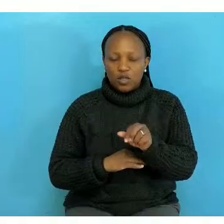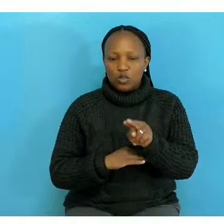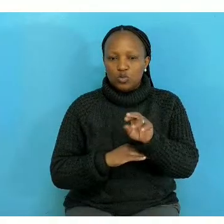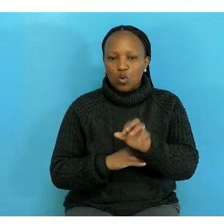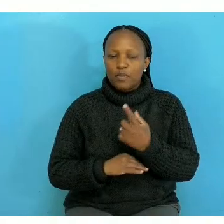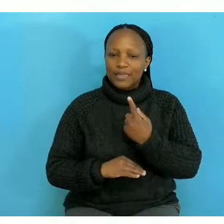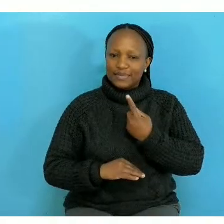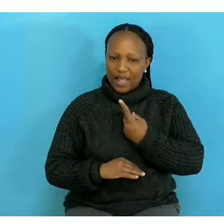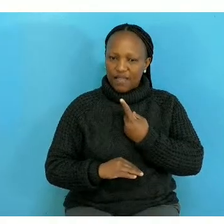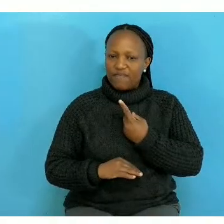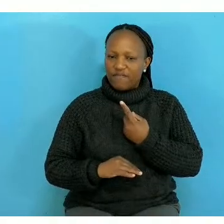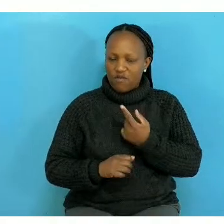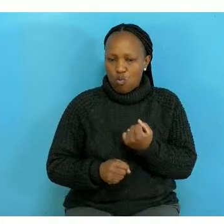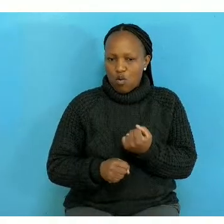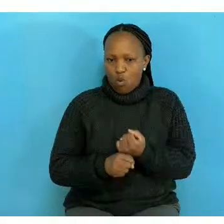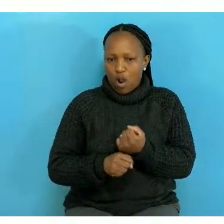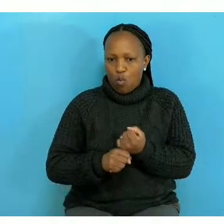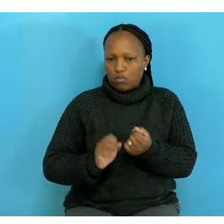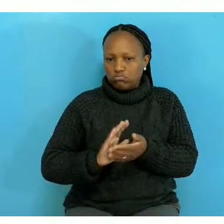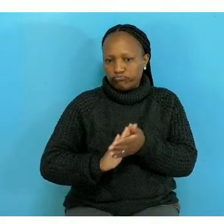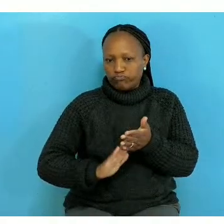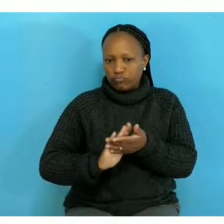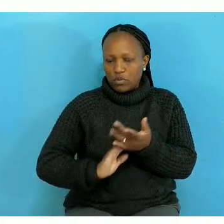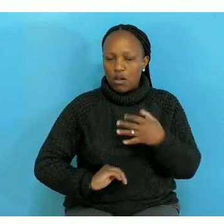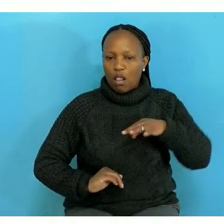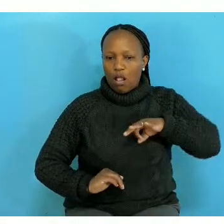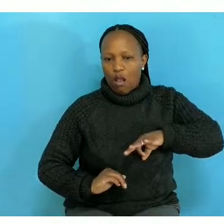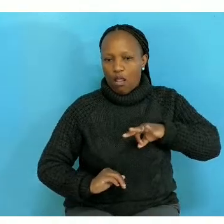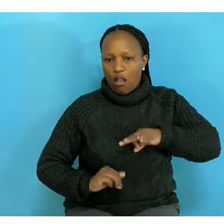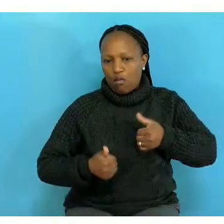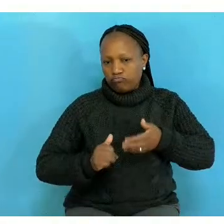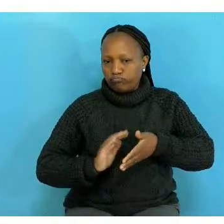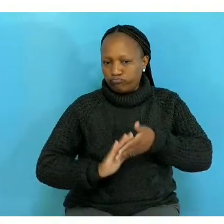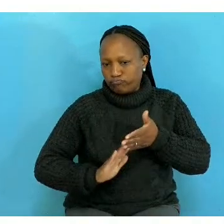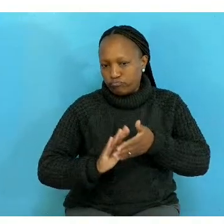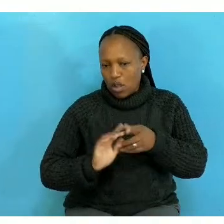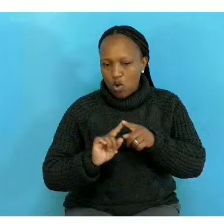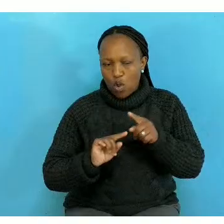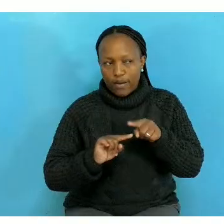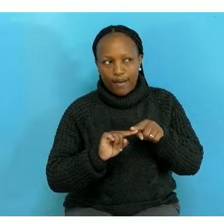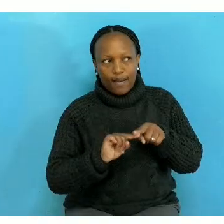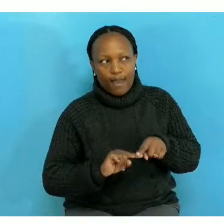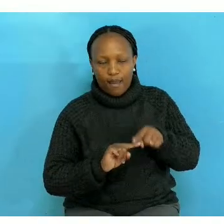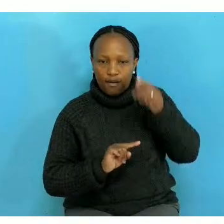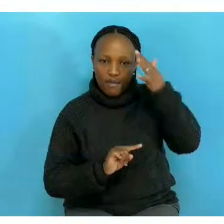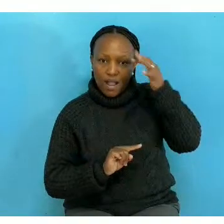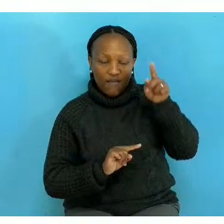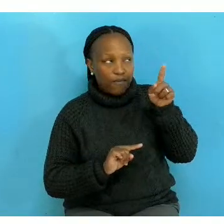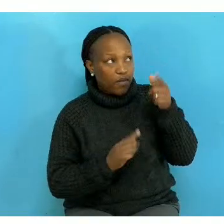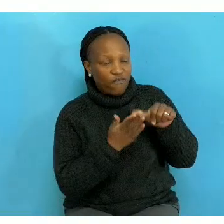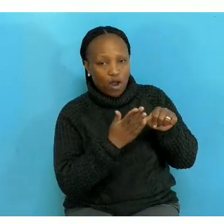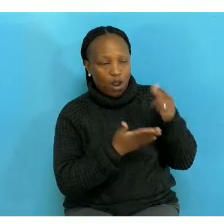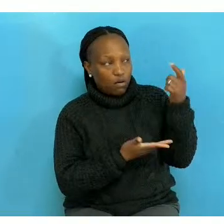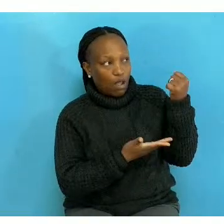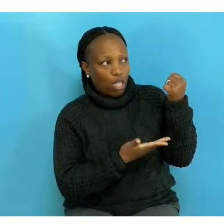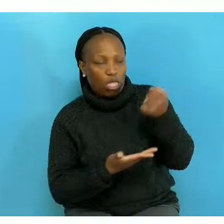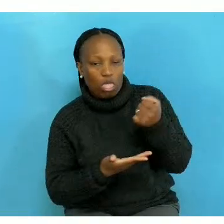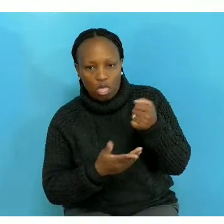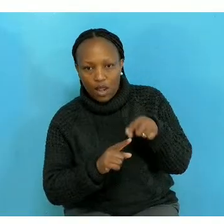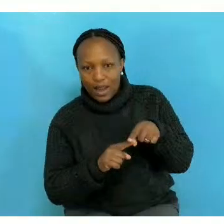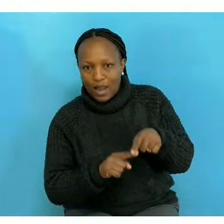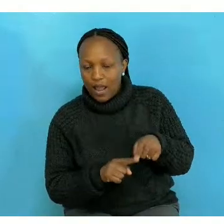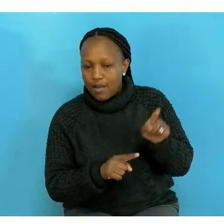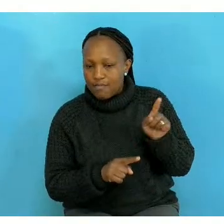self-sustainable, and there should be less reliance on the government grant that are allocated by the